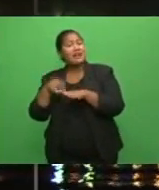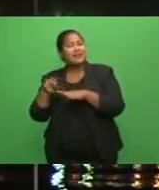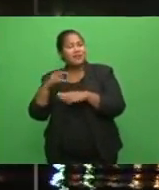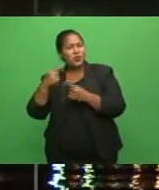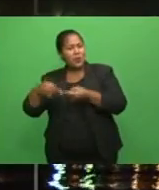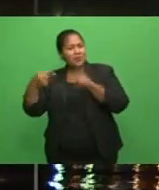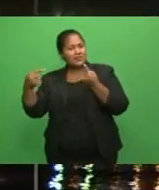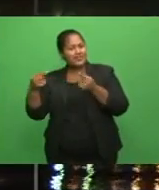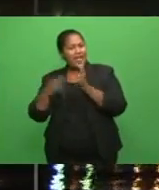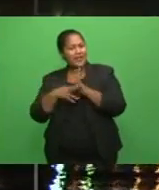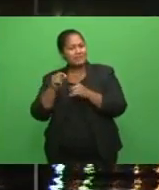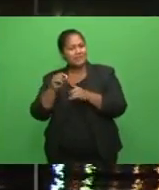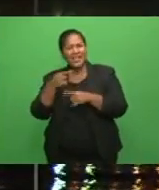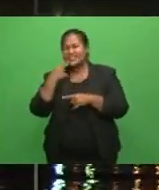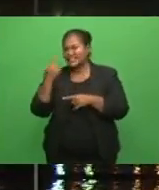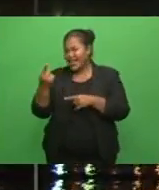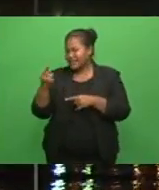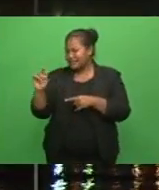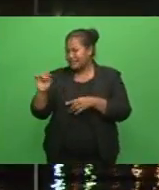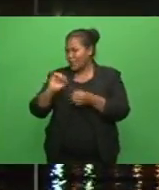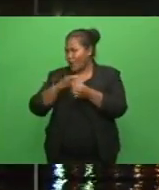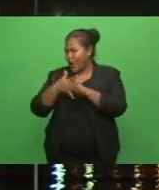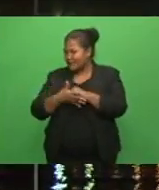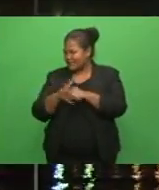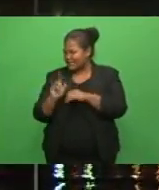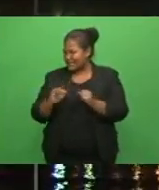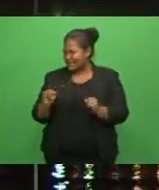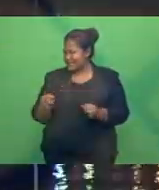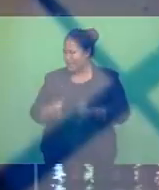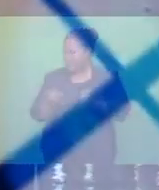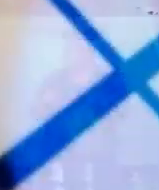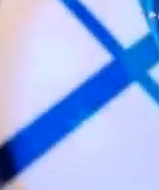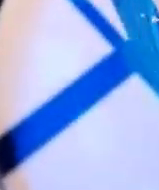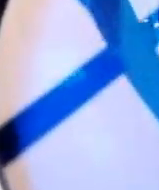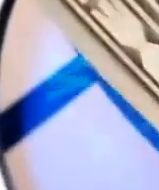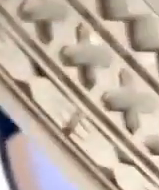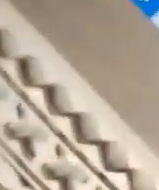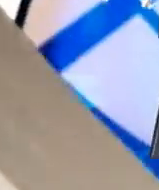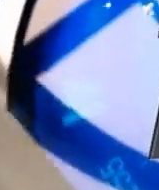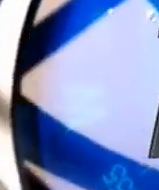that COVID-19 was a satanic doing?